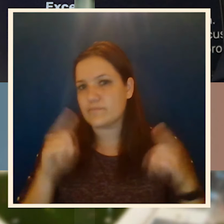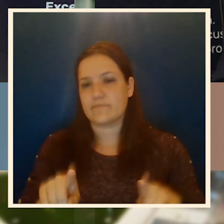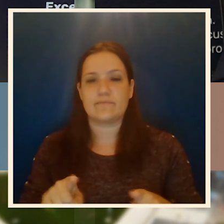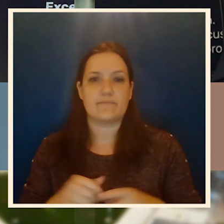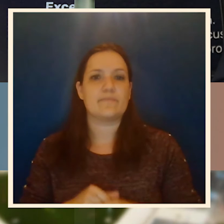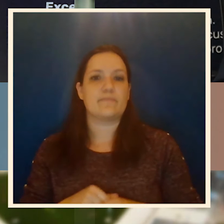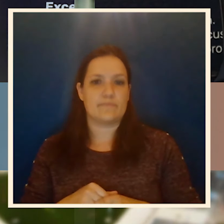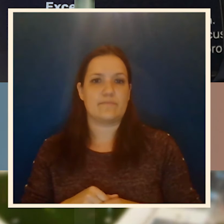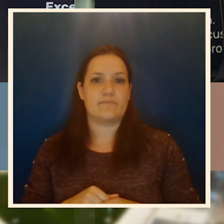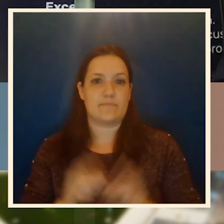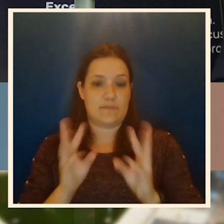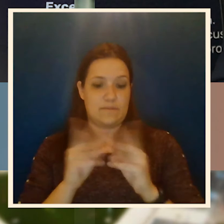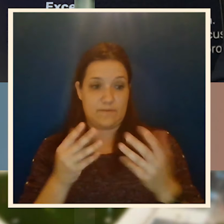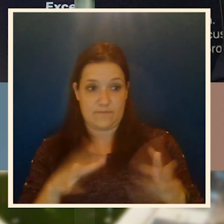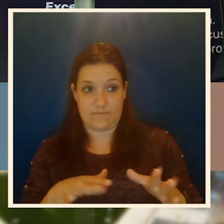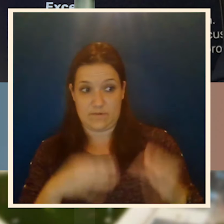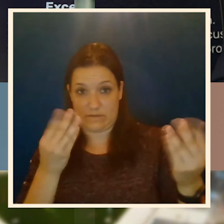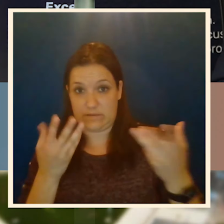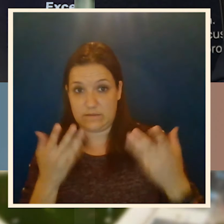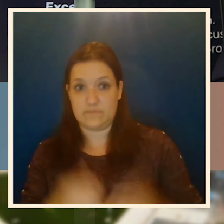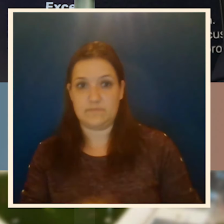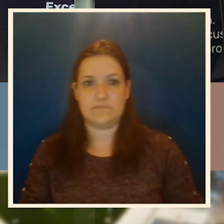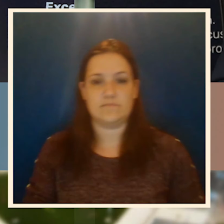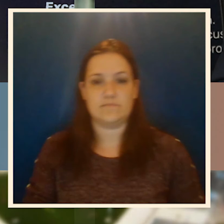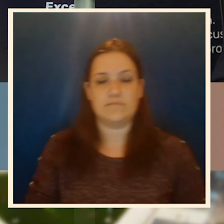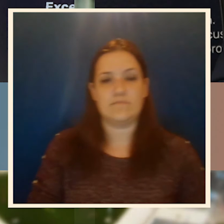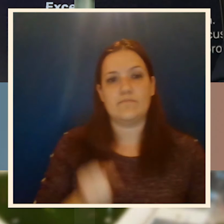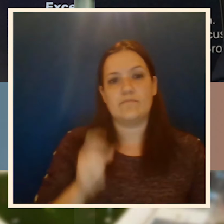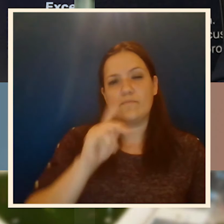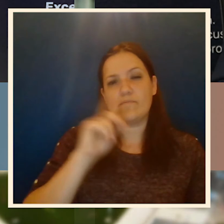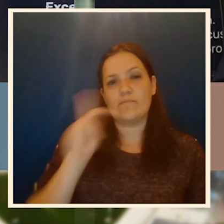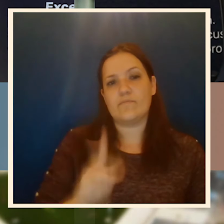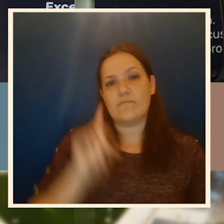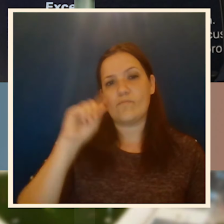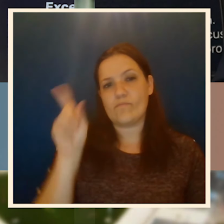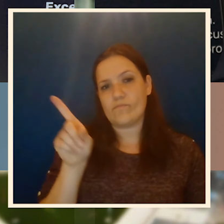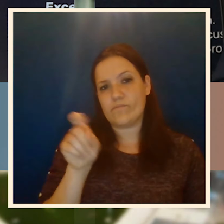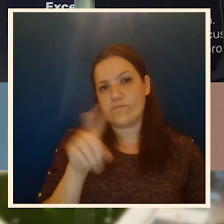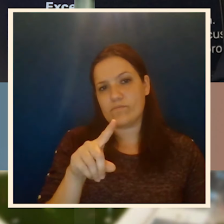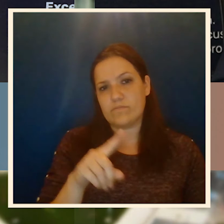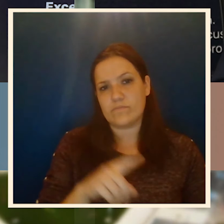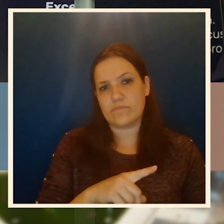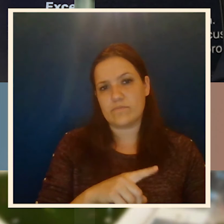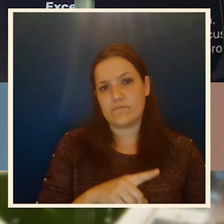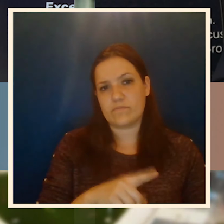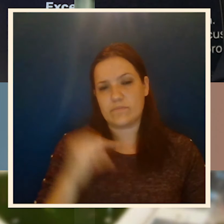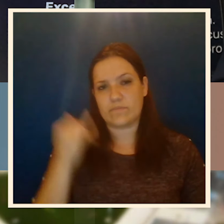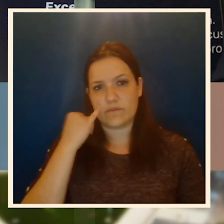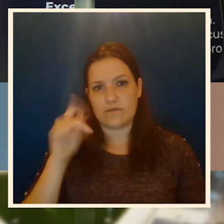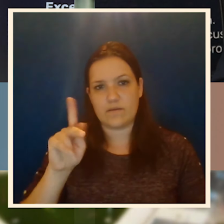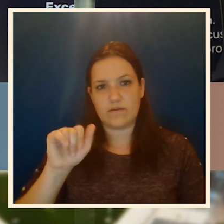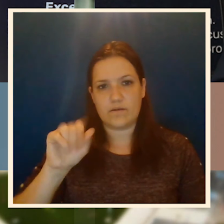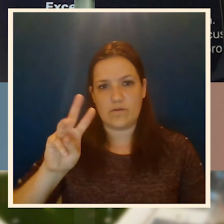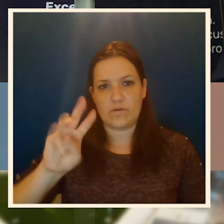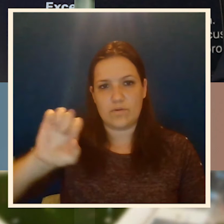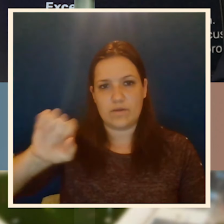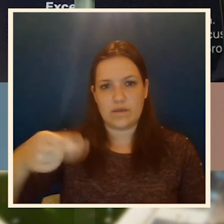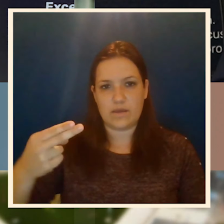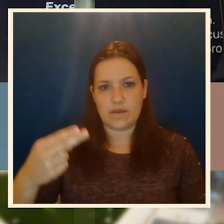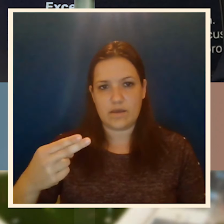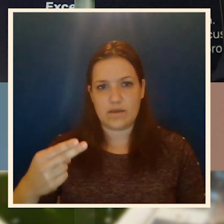patient care. So we're anxiously awaiting the results of their meeting. Yeah, I often get the question